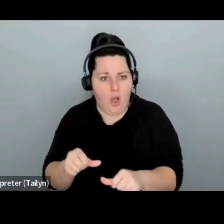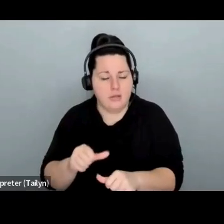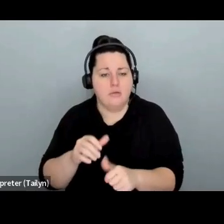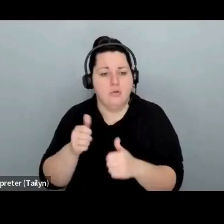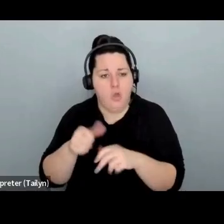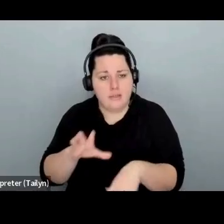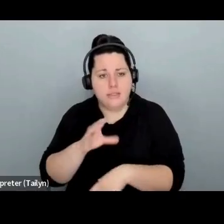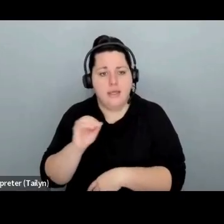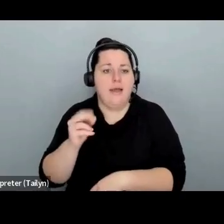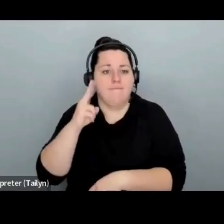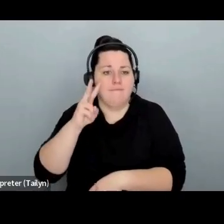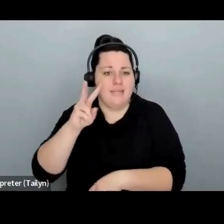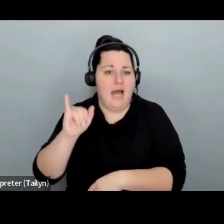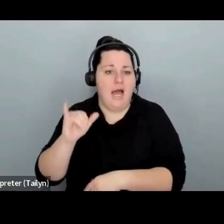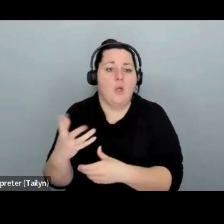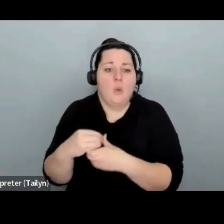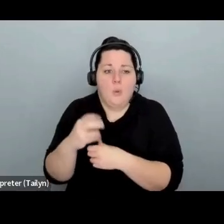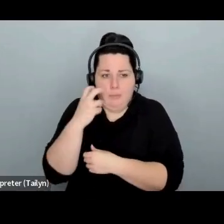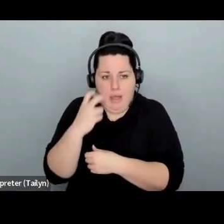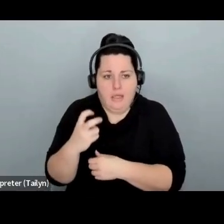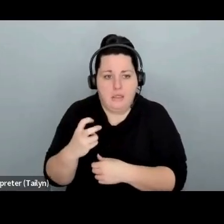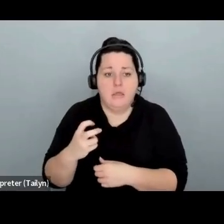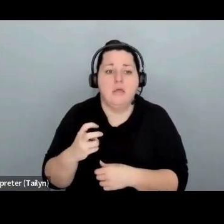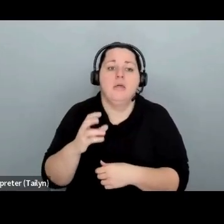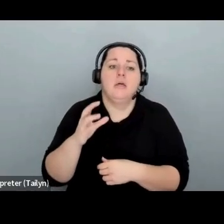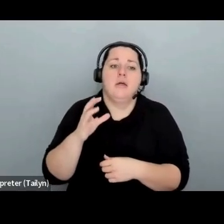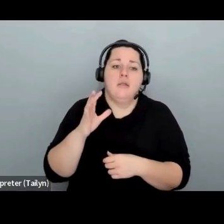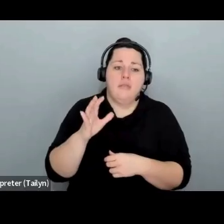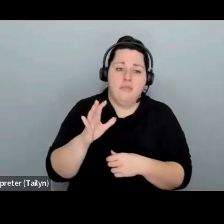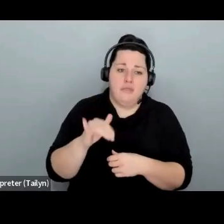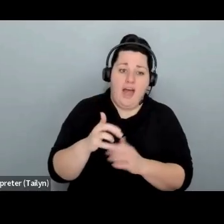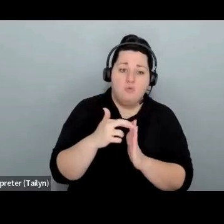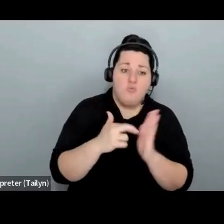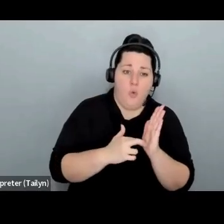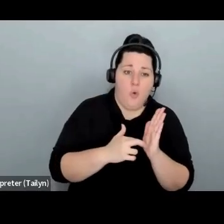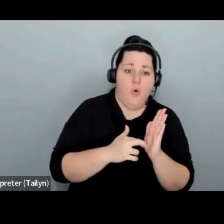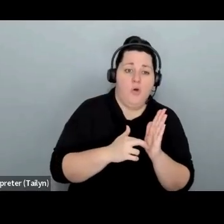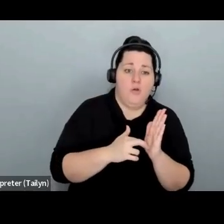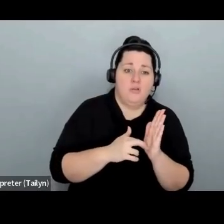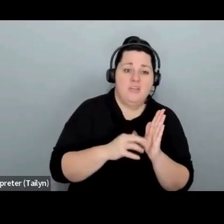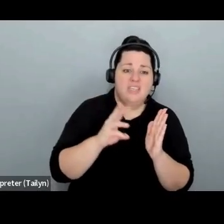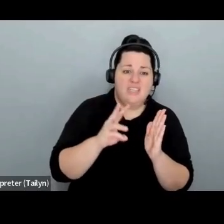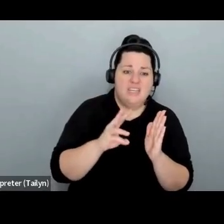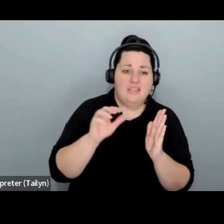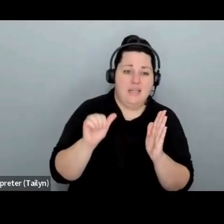impairment, including blindness, as defined in Rules